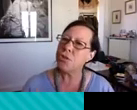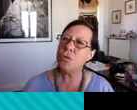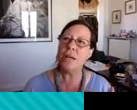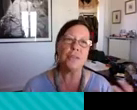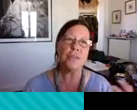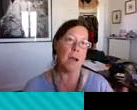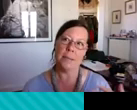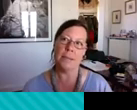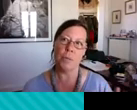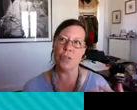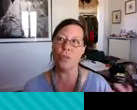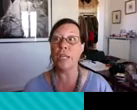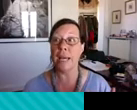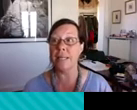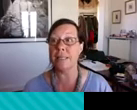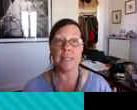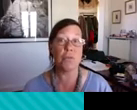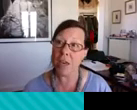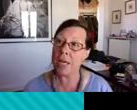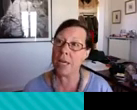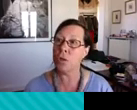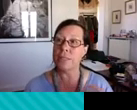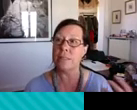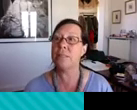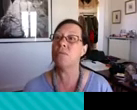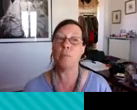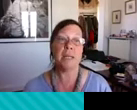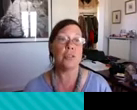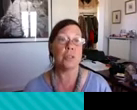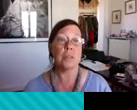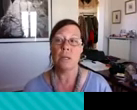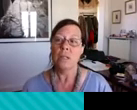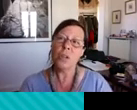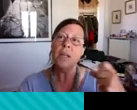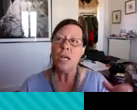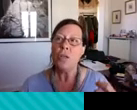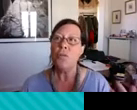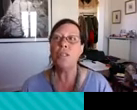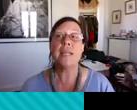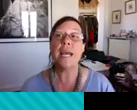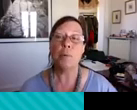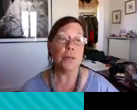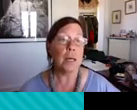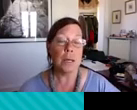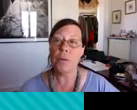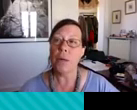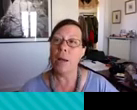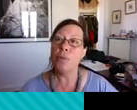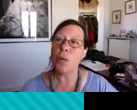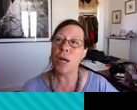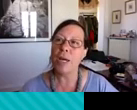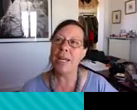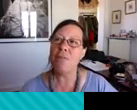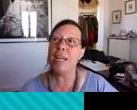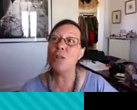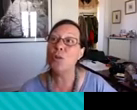two other signs that what you're looking at is fake or is disinformation. So, for example,